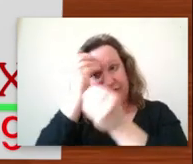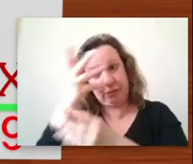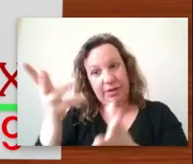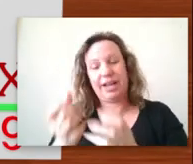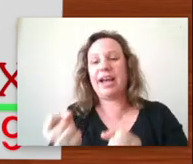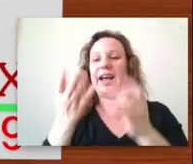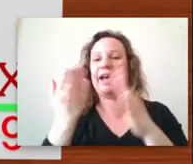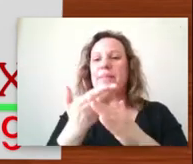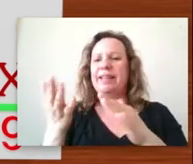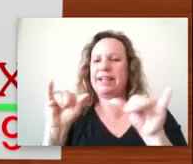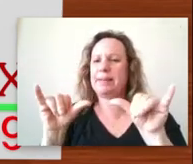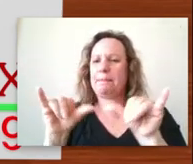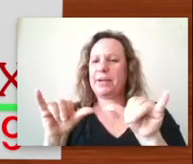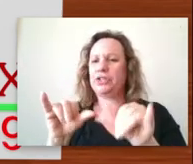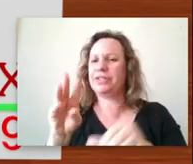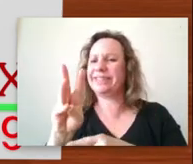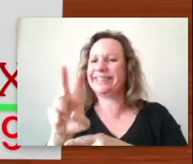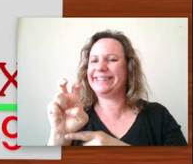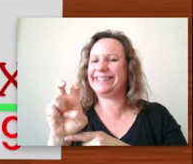have that measured 6 inches long?